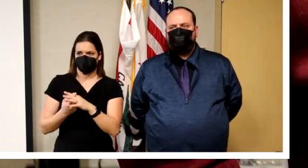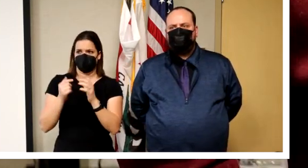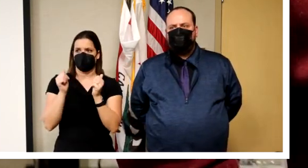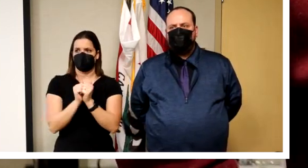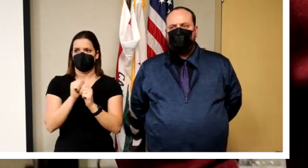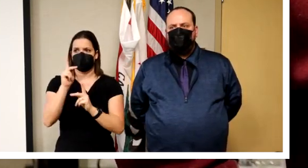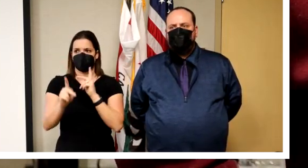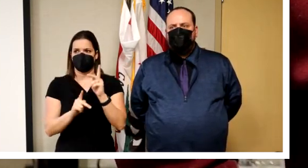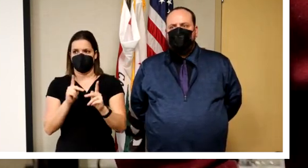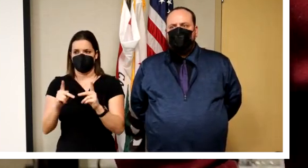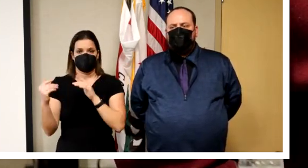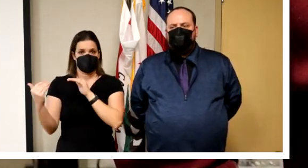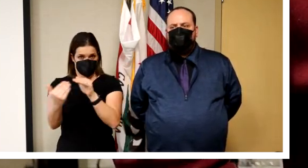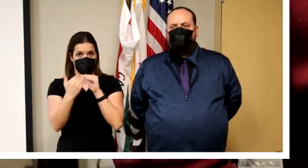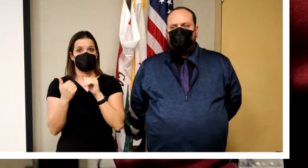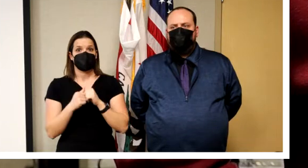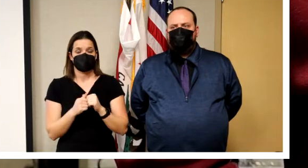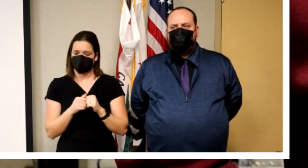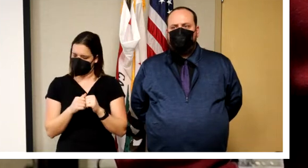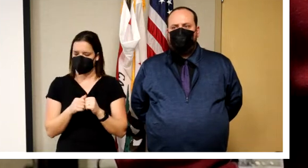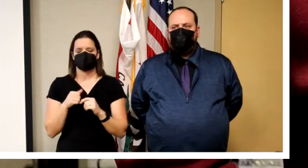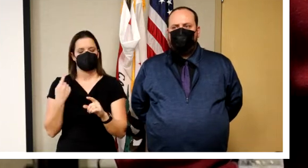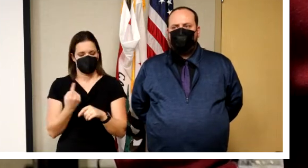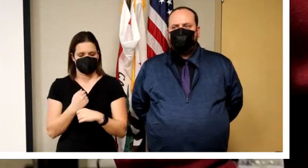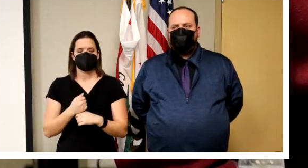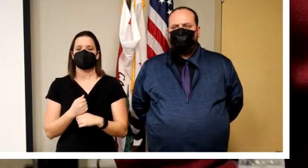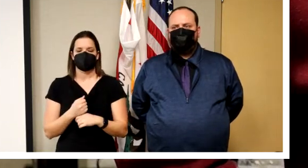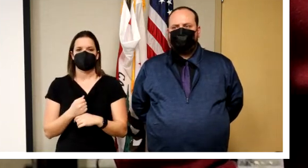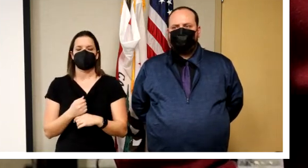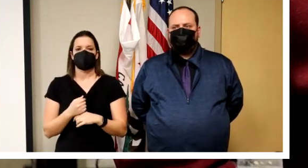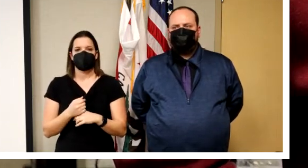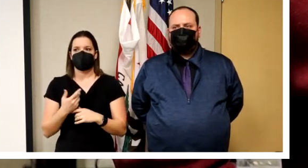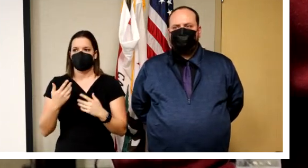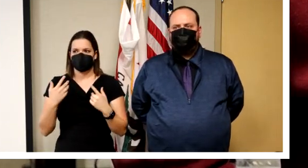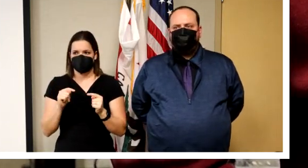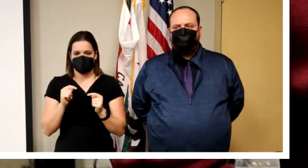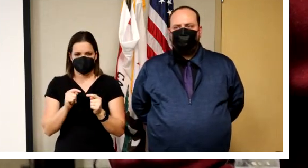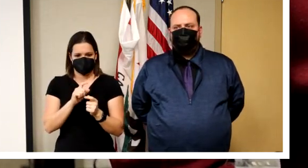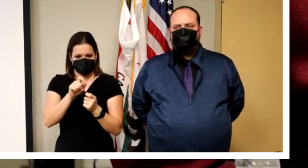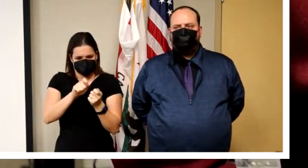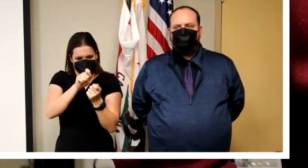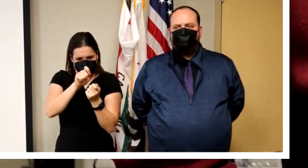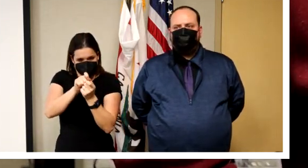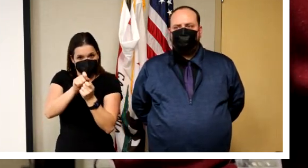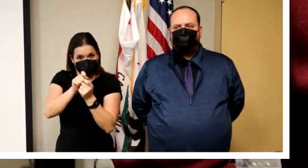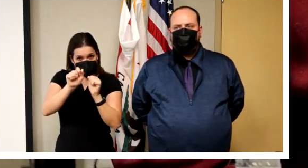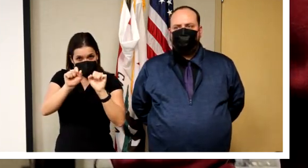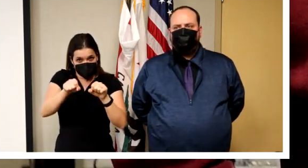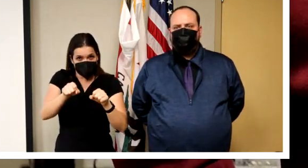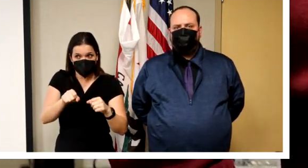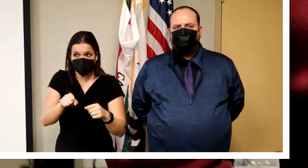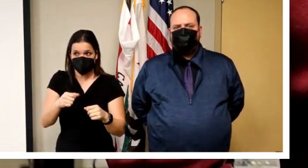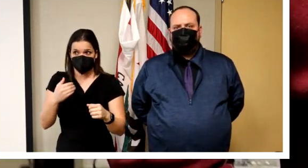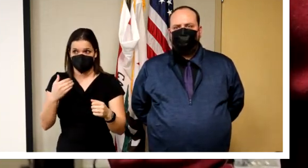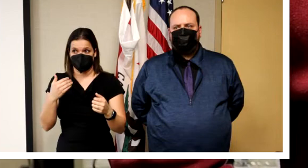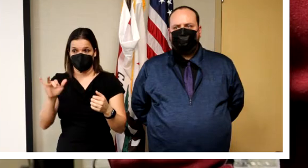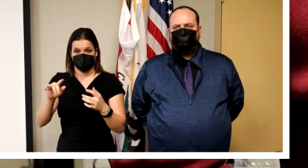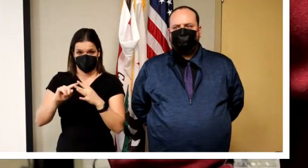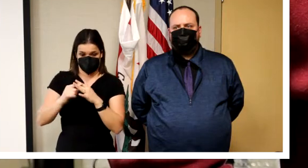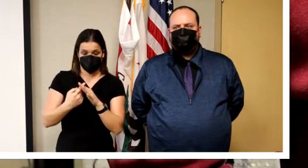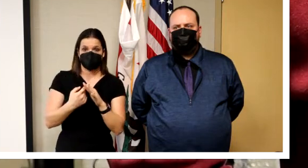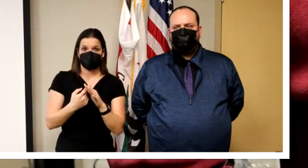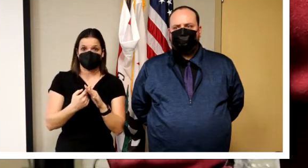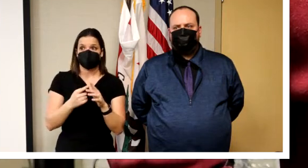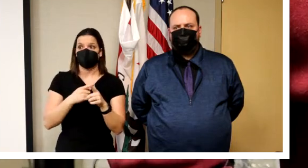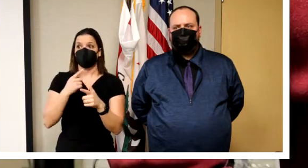with the population equality. Always. You're going to try to be as tight as you can. And so that's going to be kind of your starting